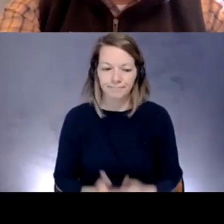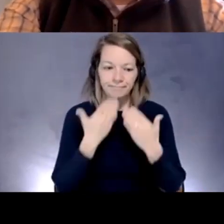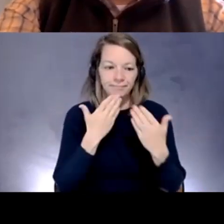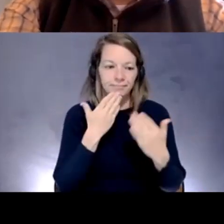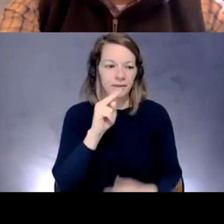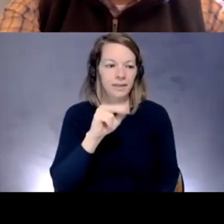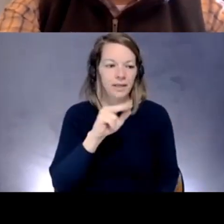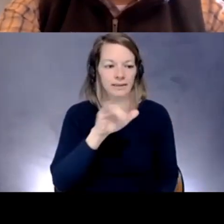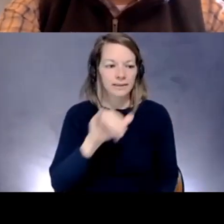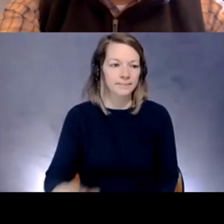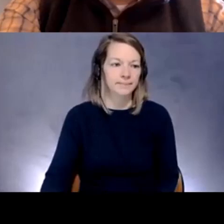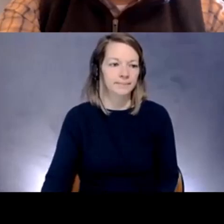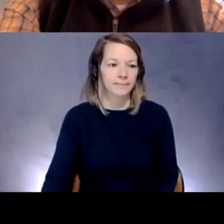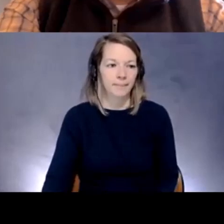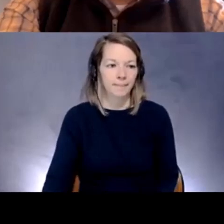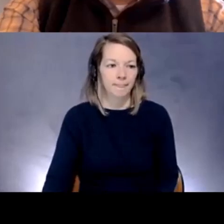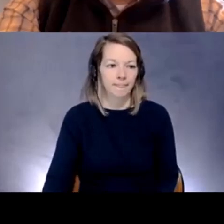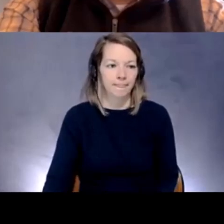Nancy.